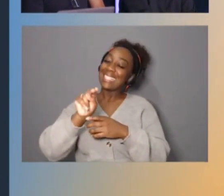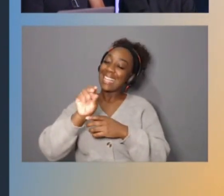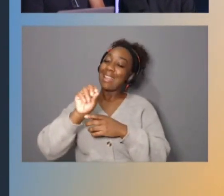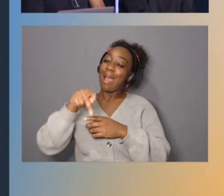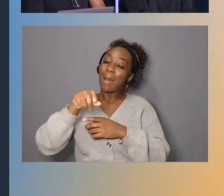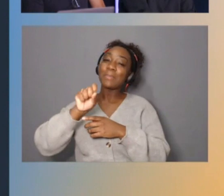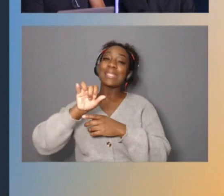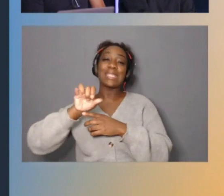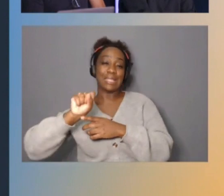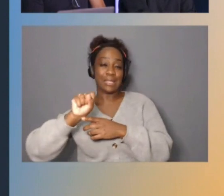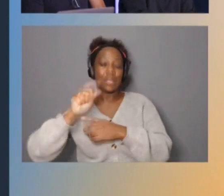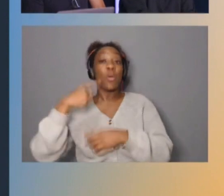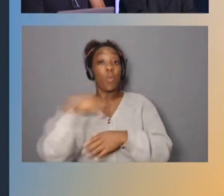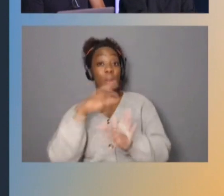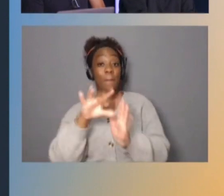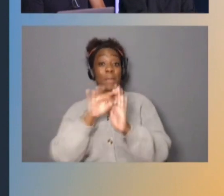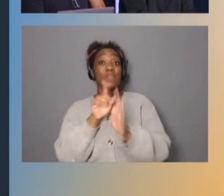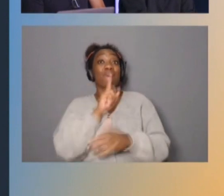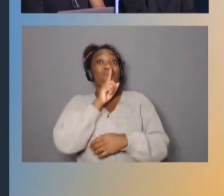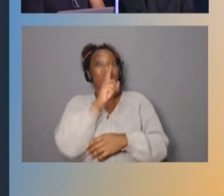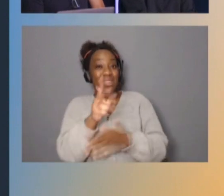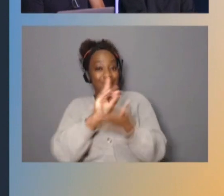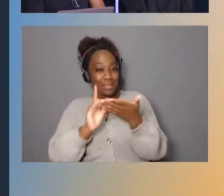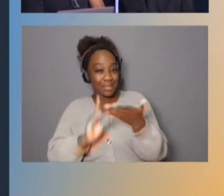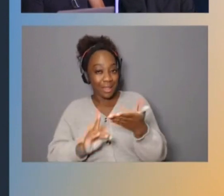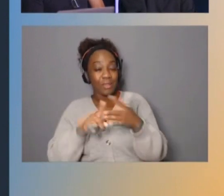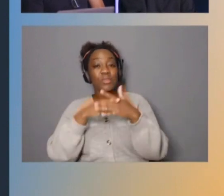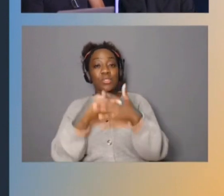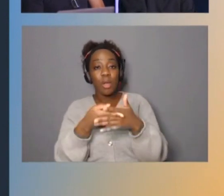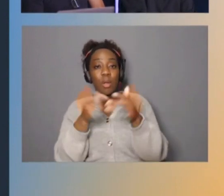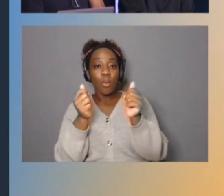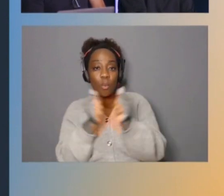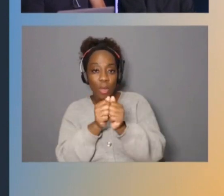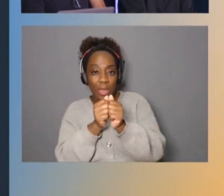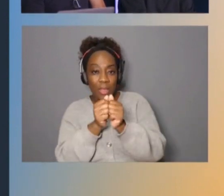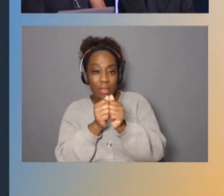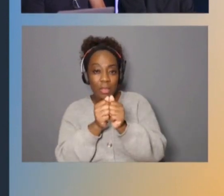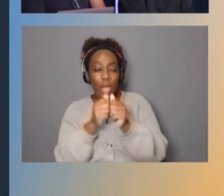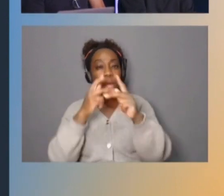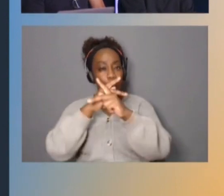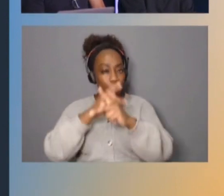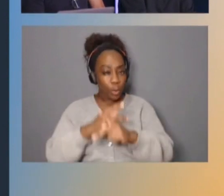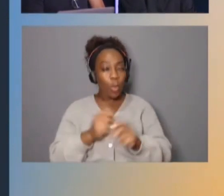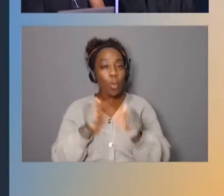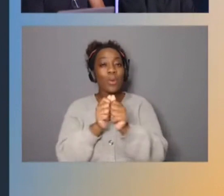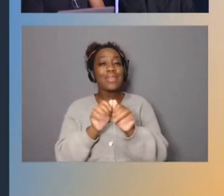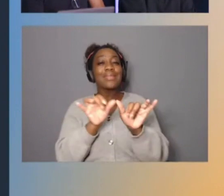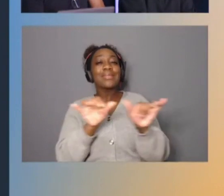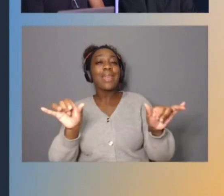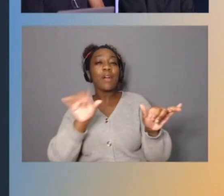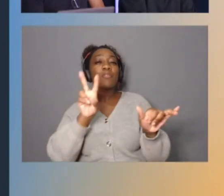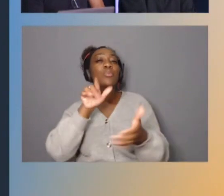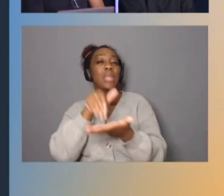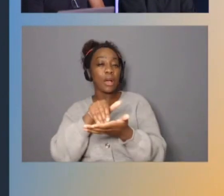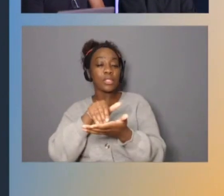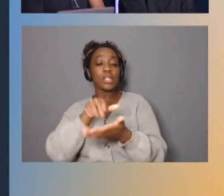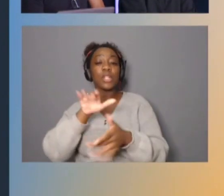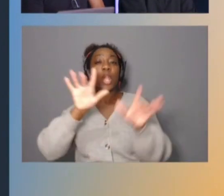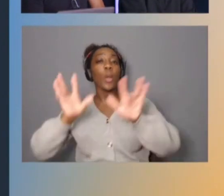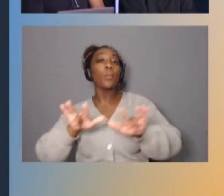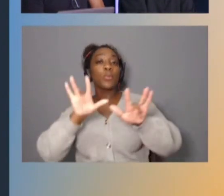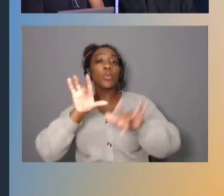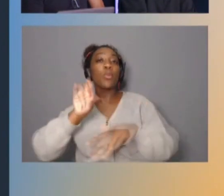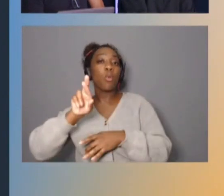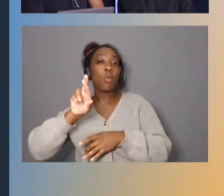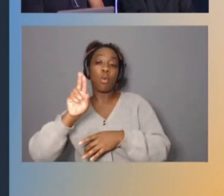And we started with a compute cluster with a scale of 2,000 compute cores. And initially, that first run literally took days